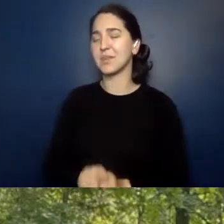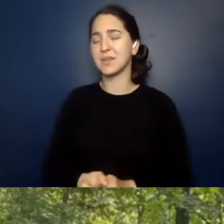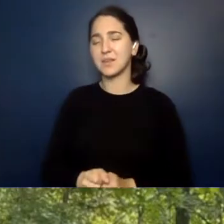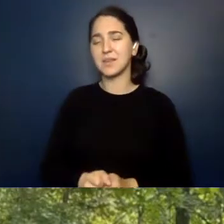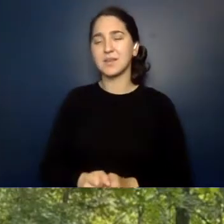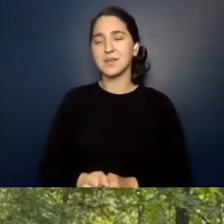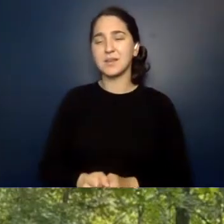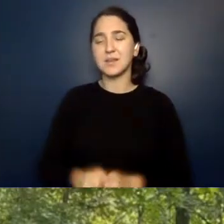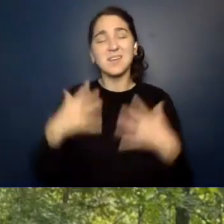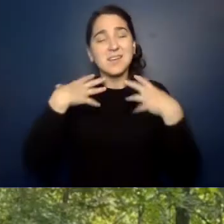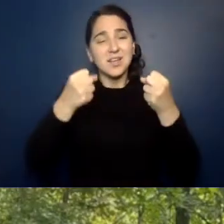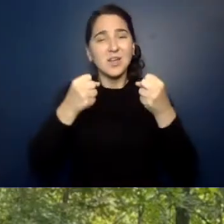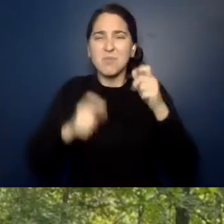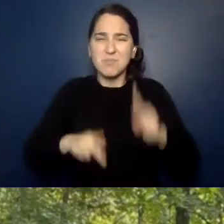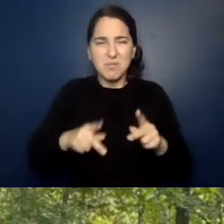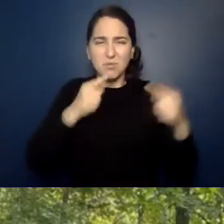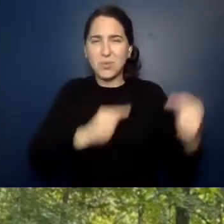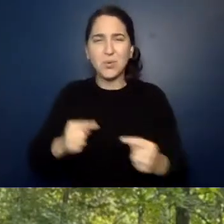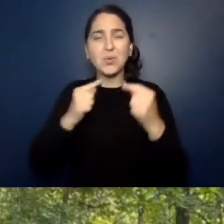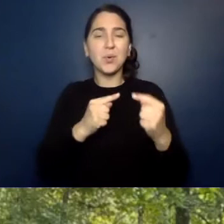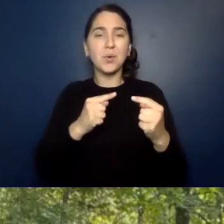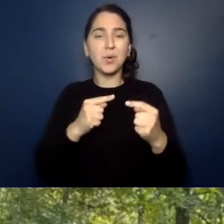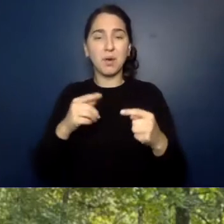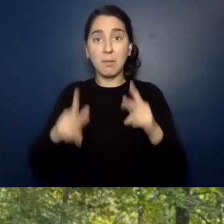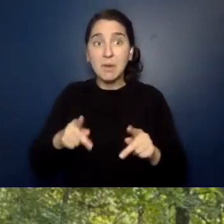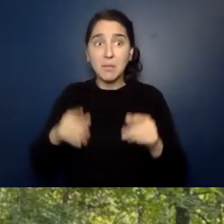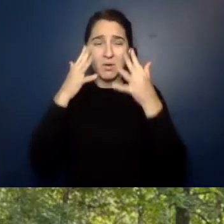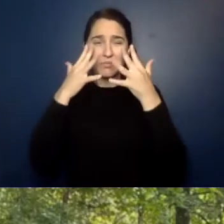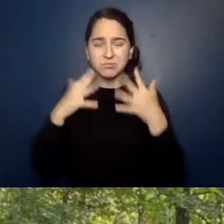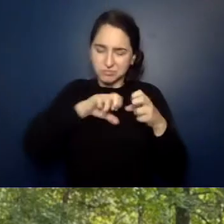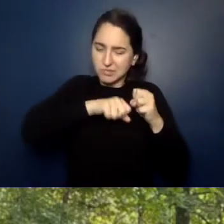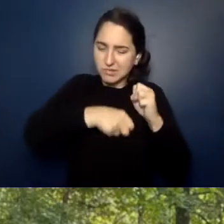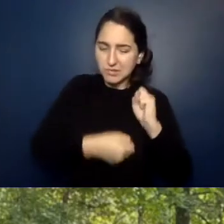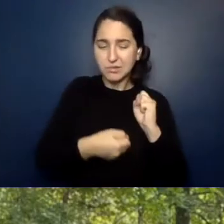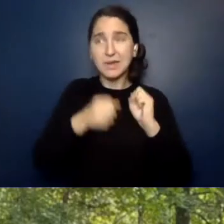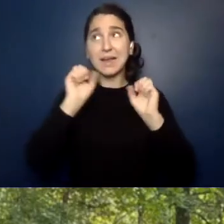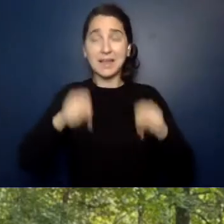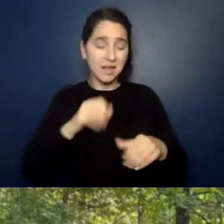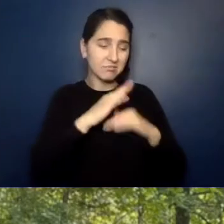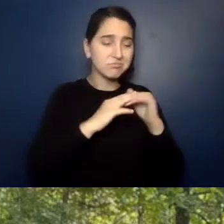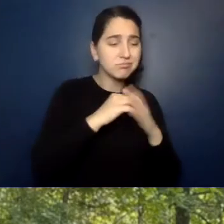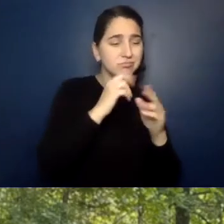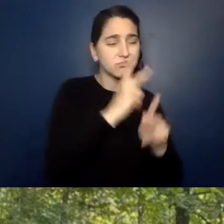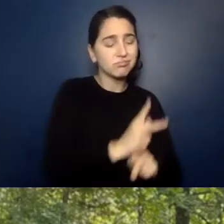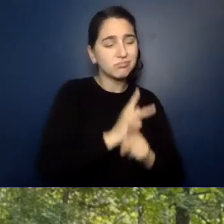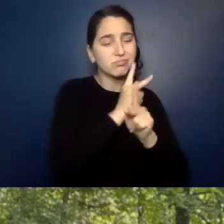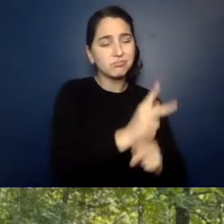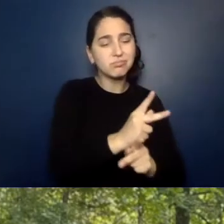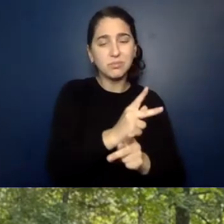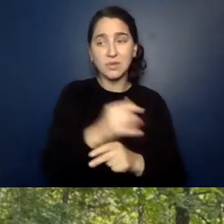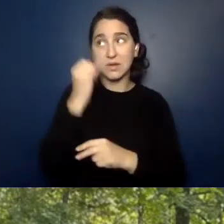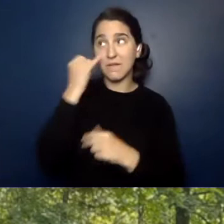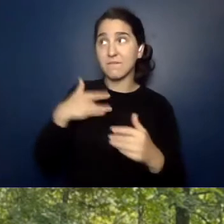Bolster us where we are timid. Give us humility where we require it. Give